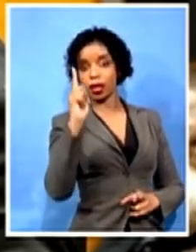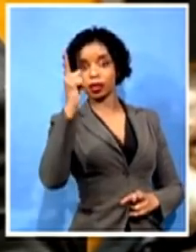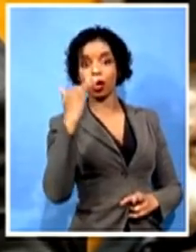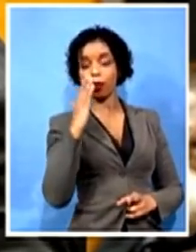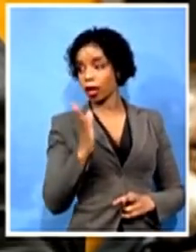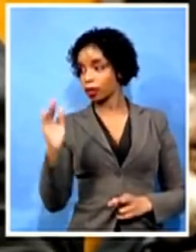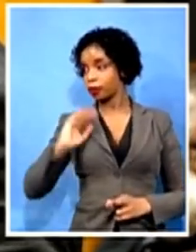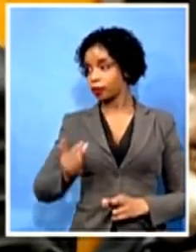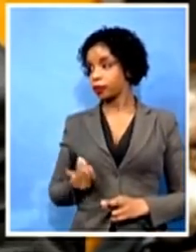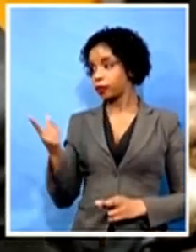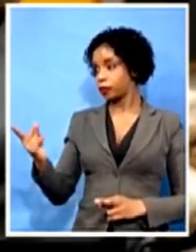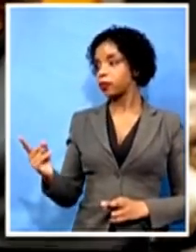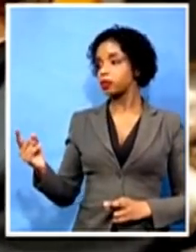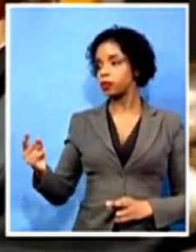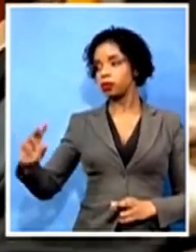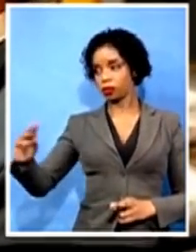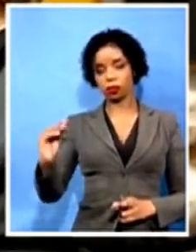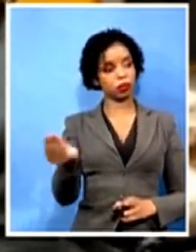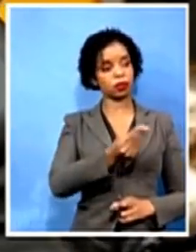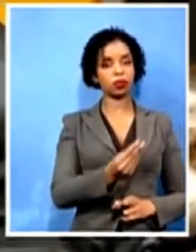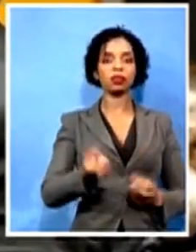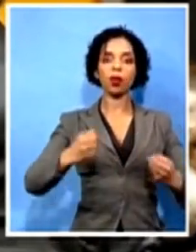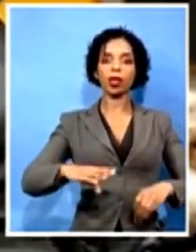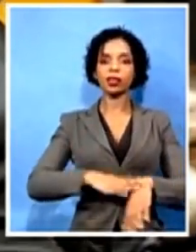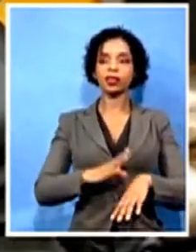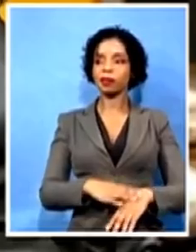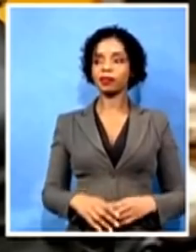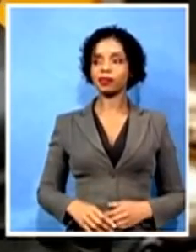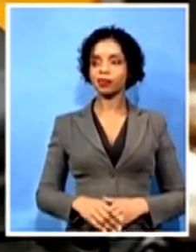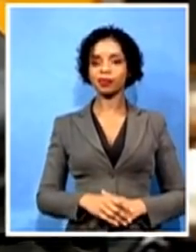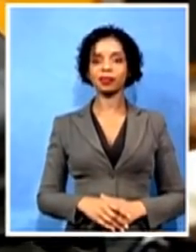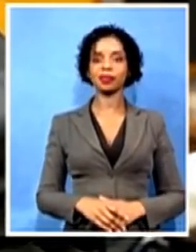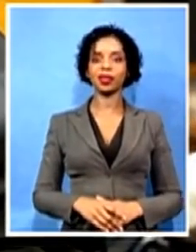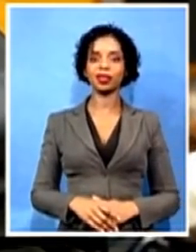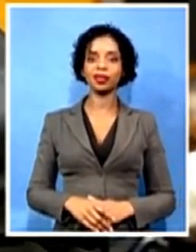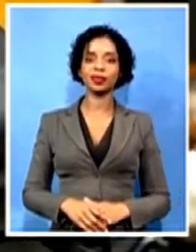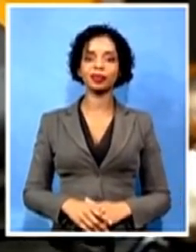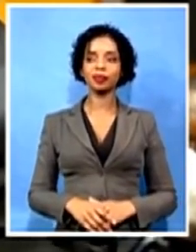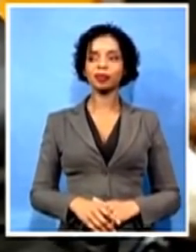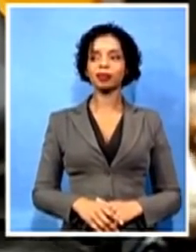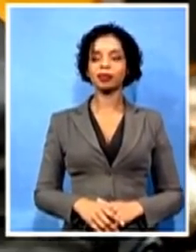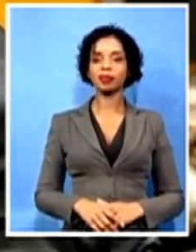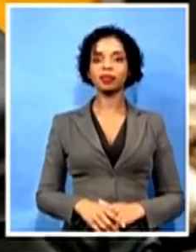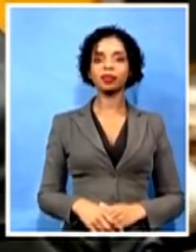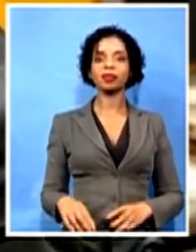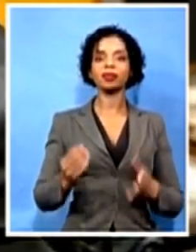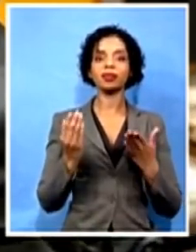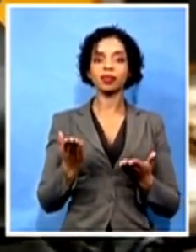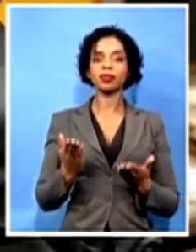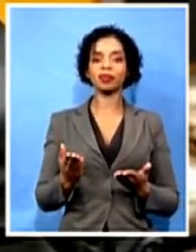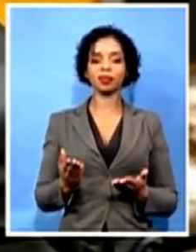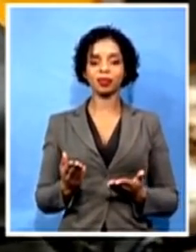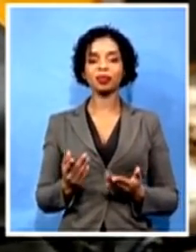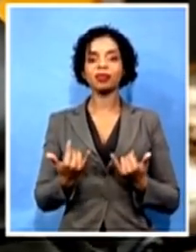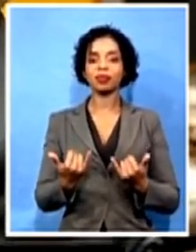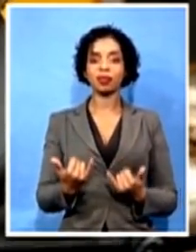court time. Thank you, sir. And it was signed in my presence. I was there this morning at Brackendowns Police Station. One of